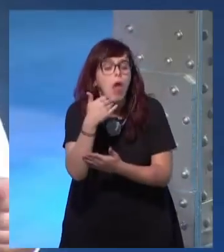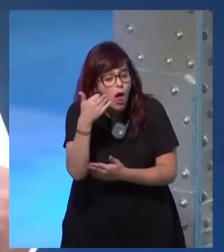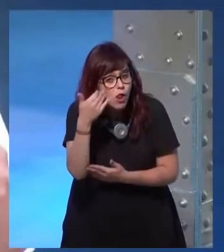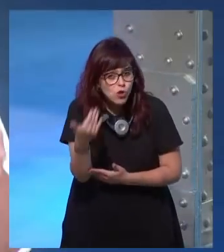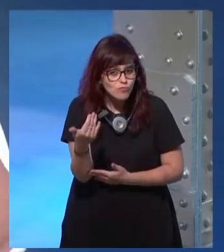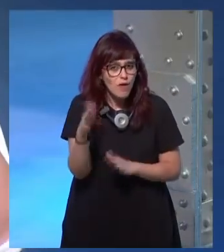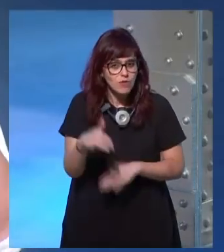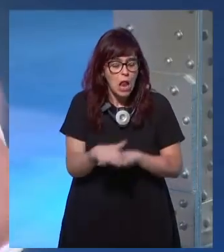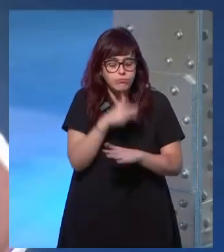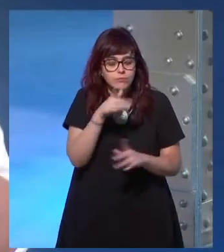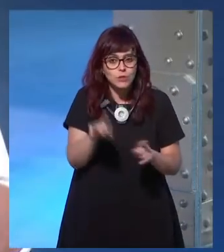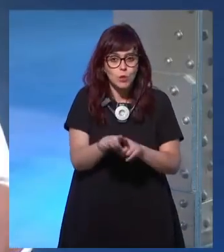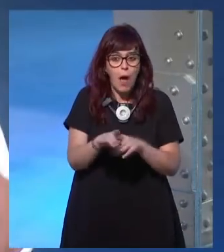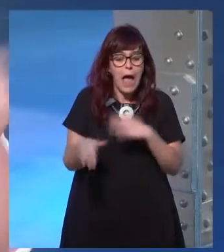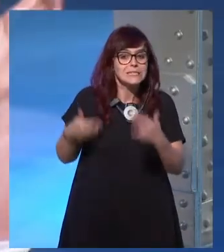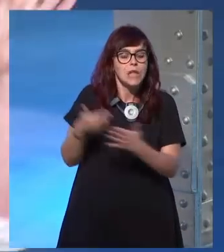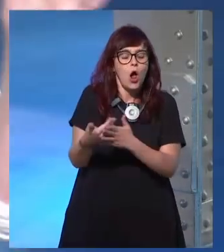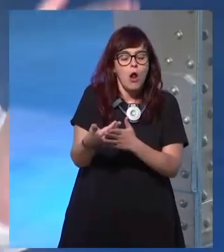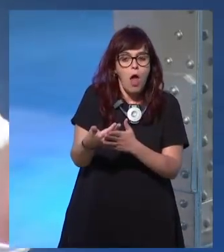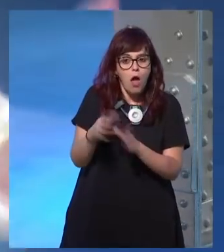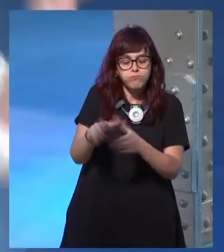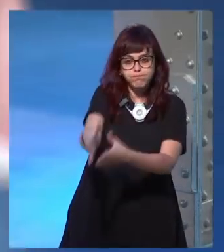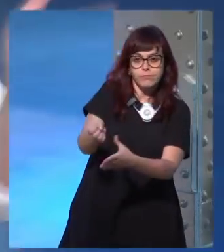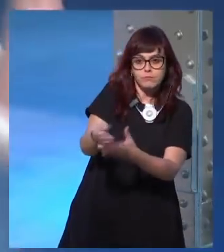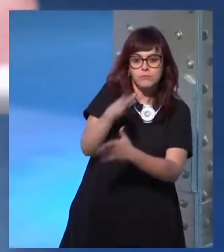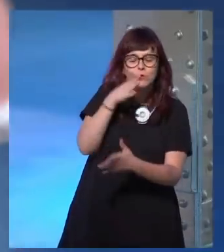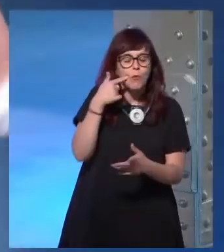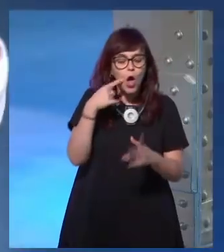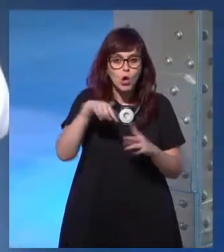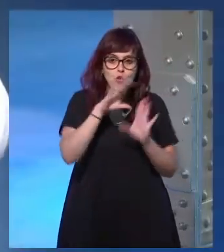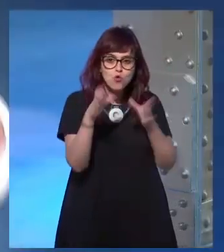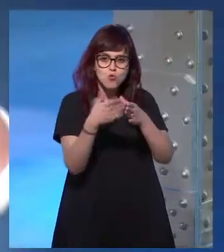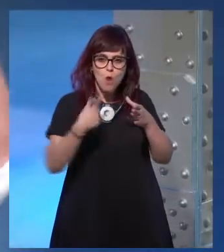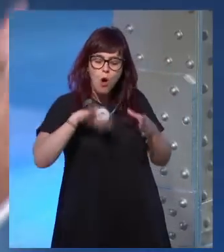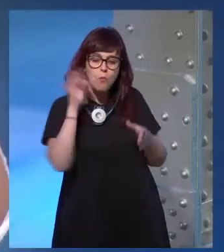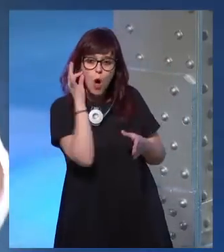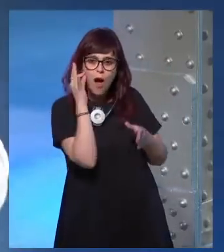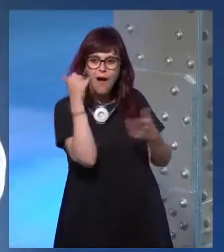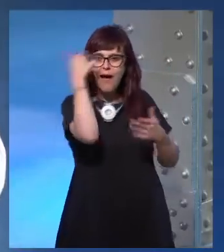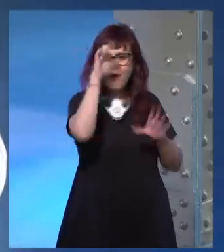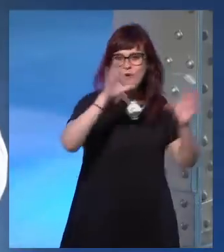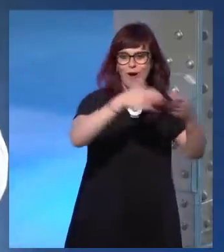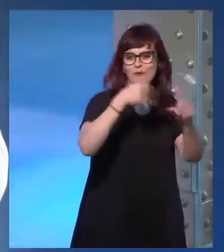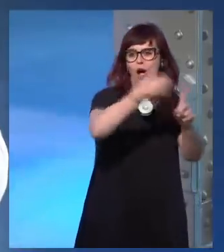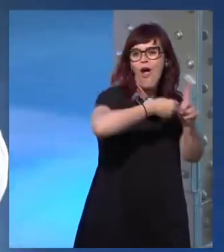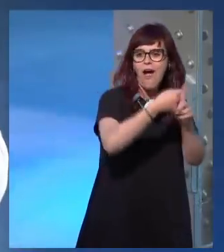not consequences for their actions. And so they got more and more